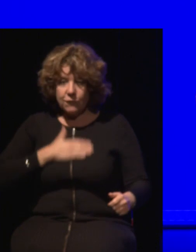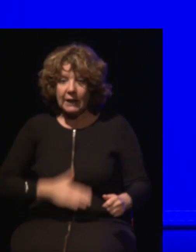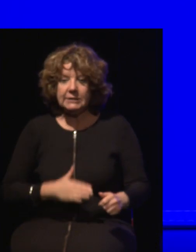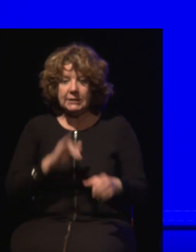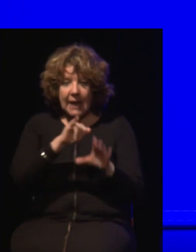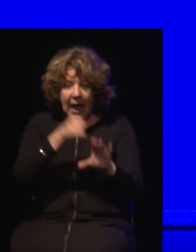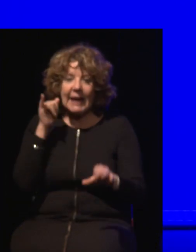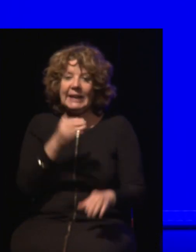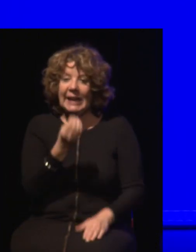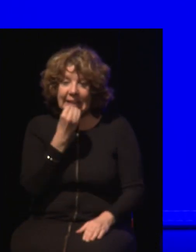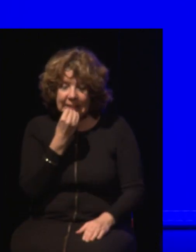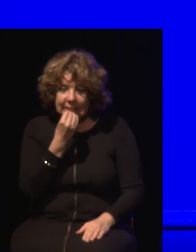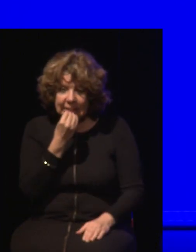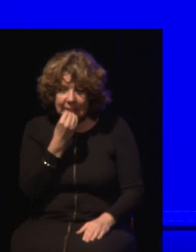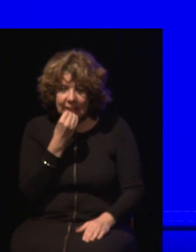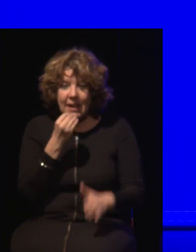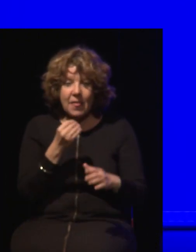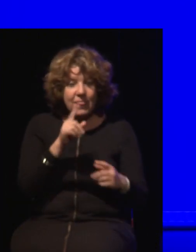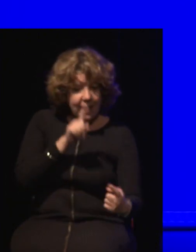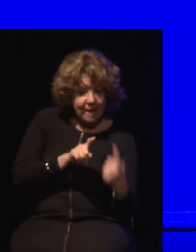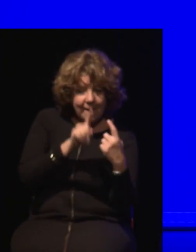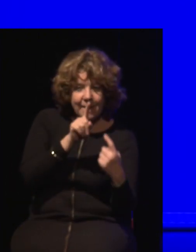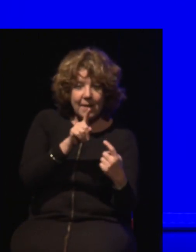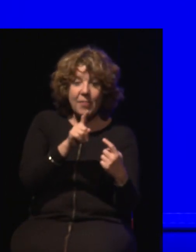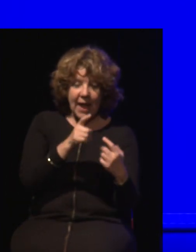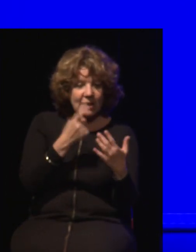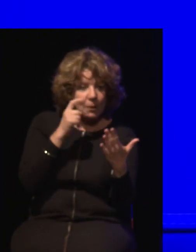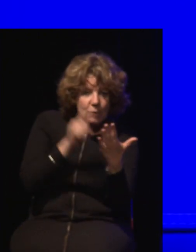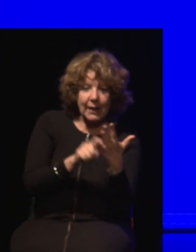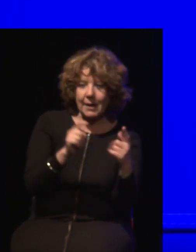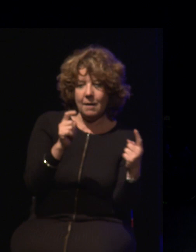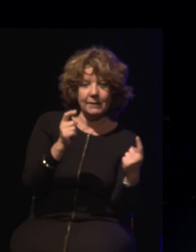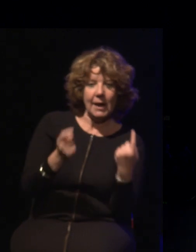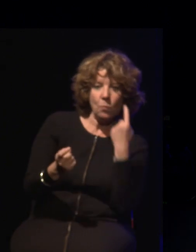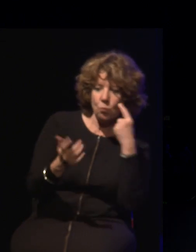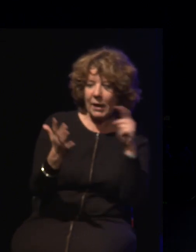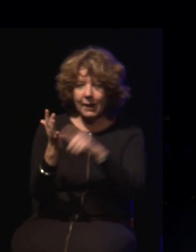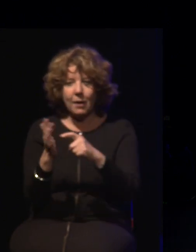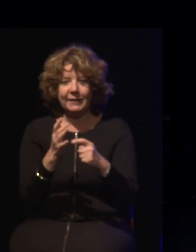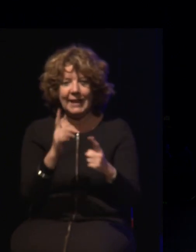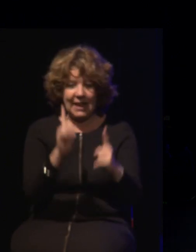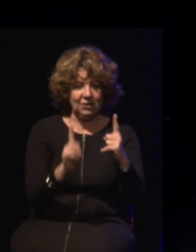doing just that. They are recognising and acknowledging each other.